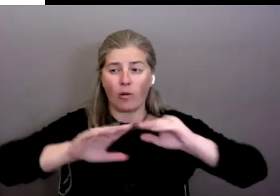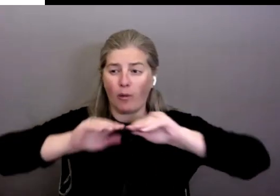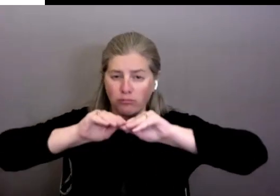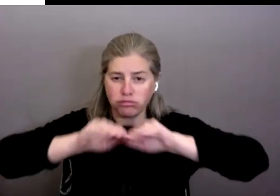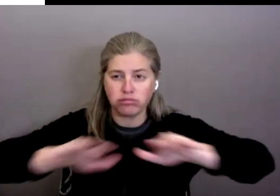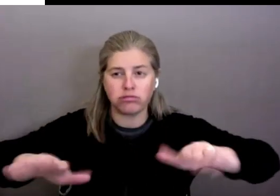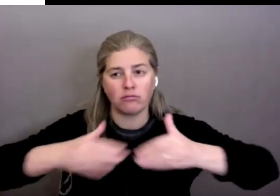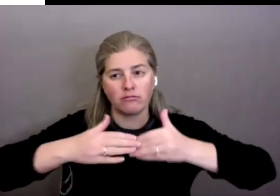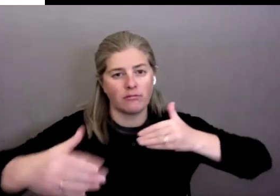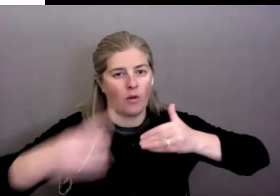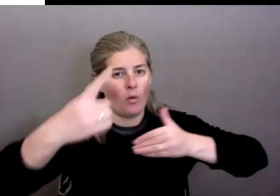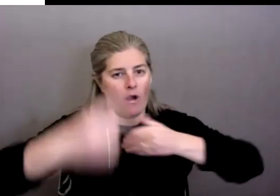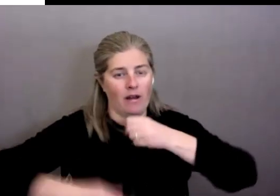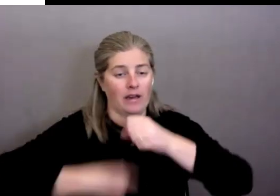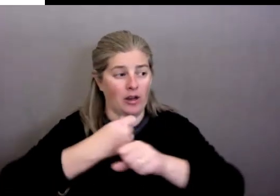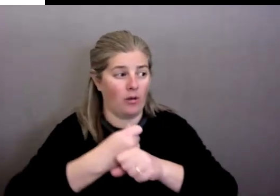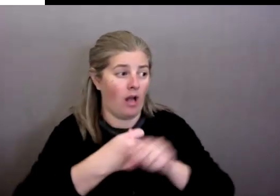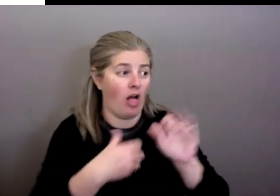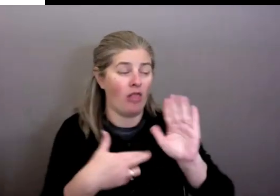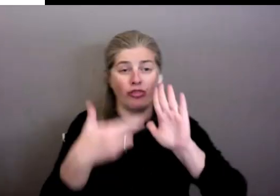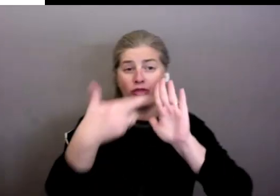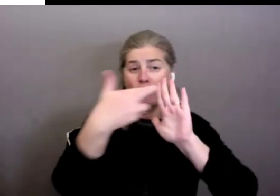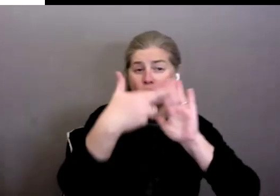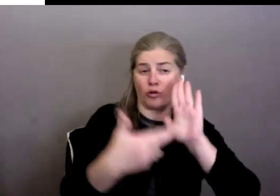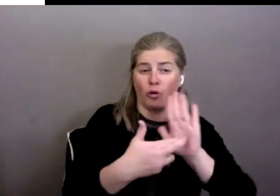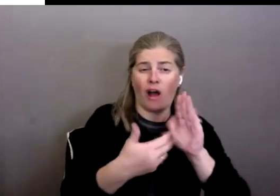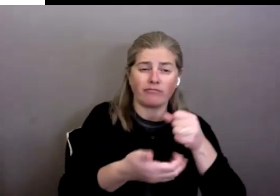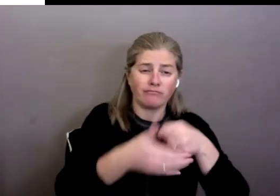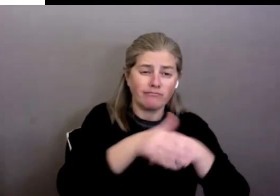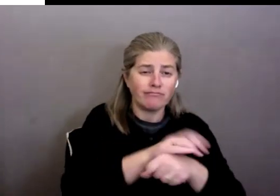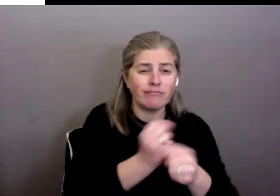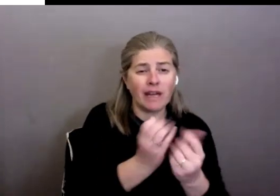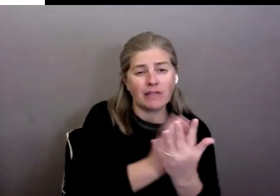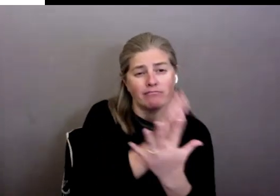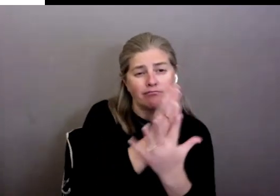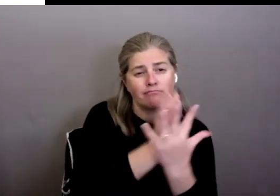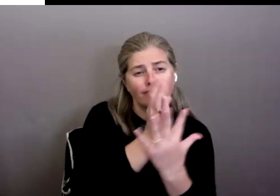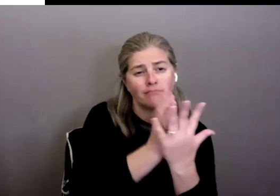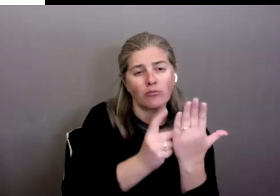next year. The rule covers a lot of program areas, so we are